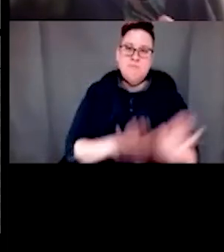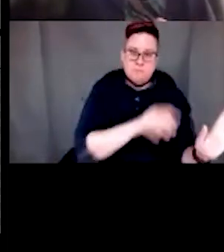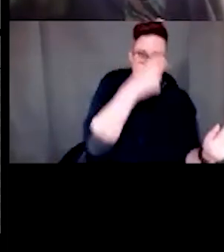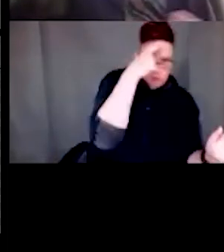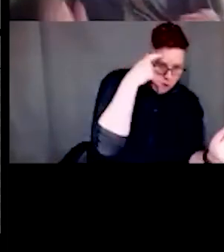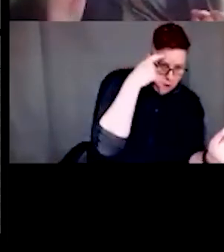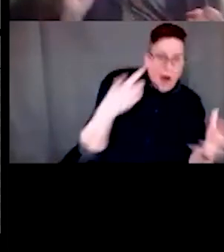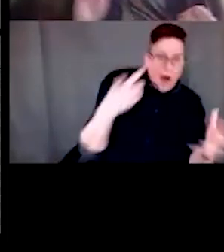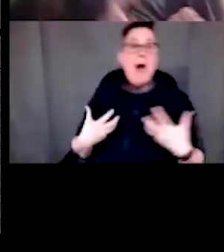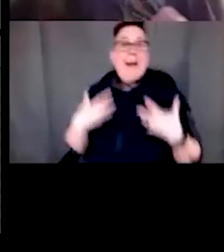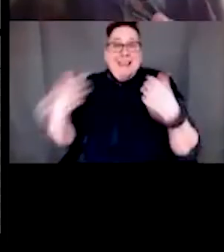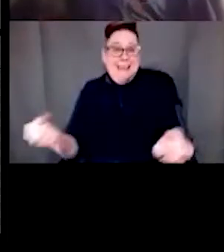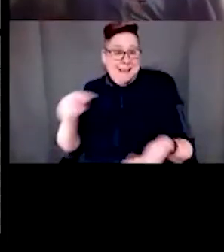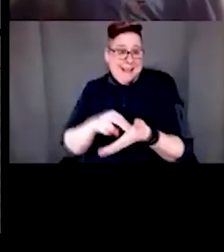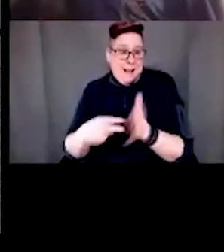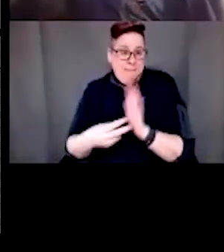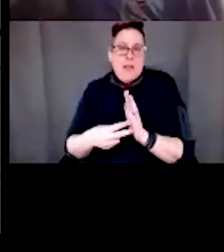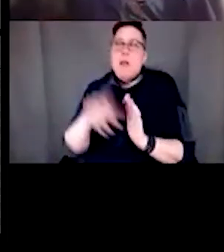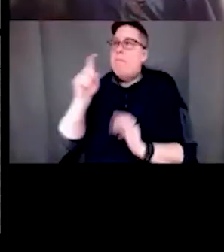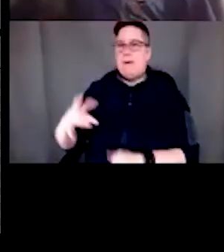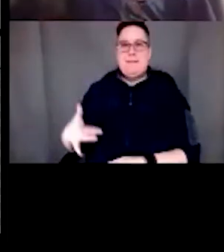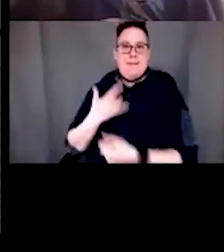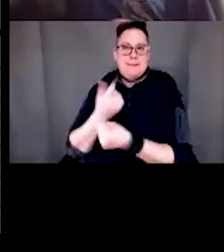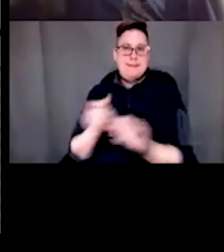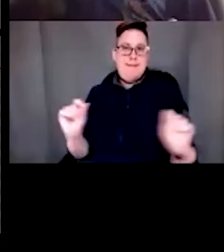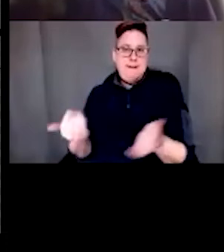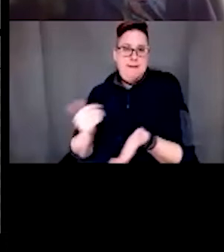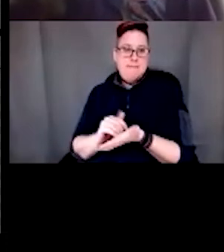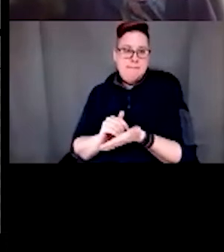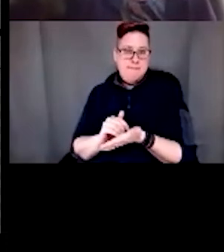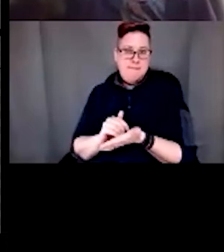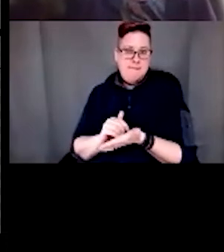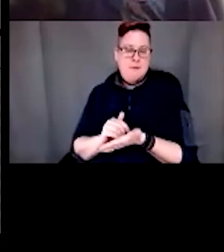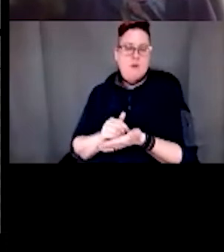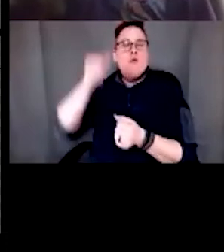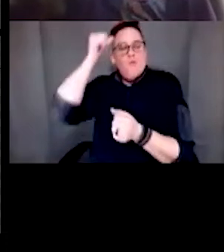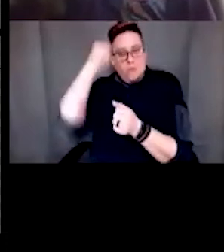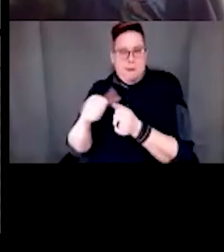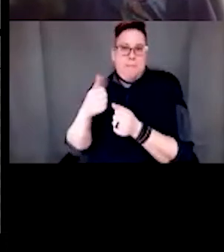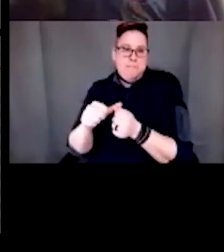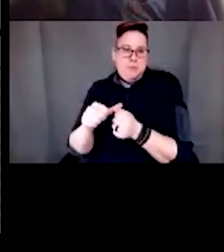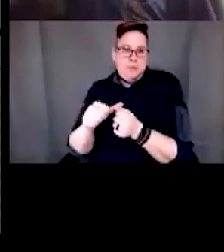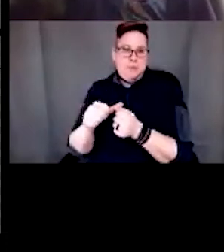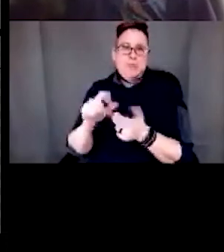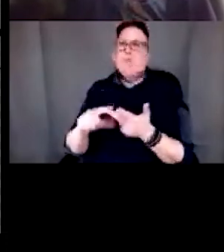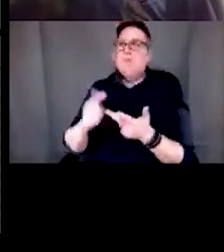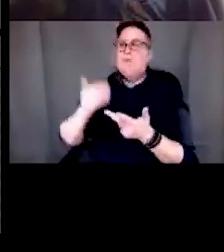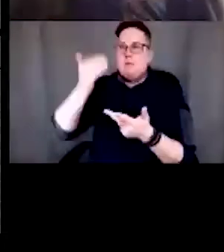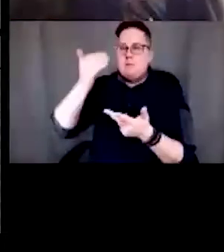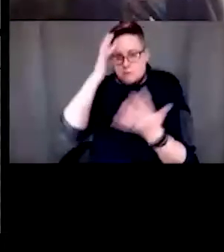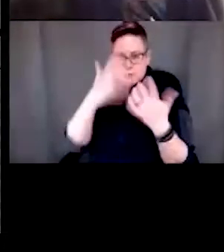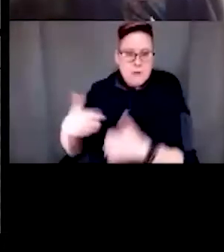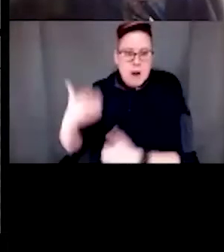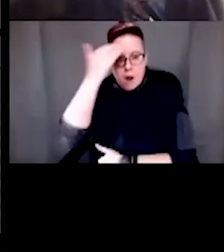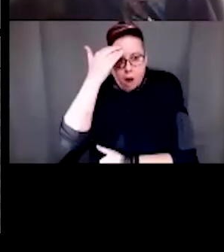then means we have to establish safety, recover memory, integrate knowledge, provide